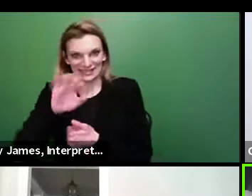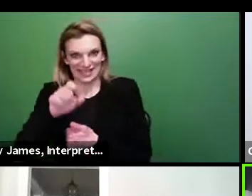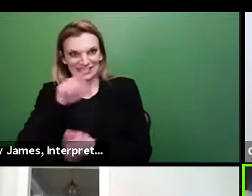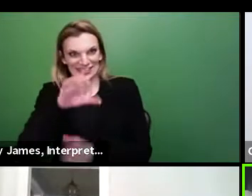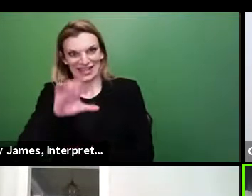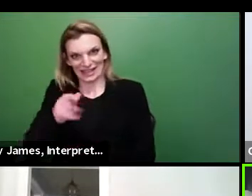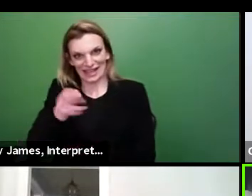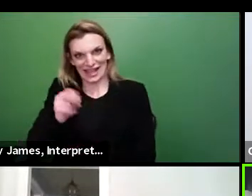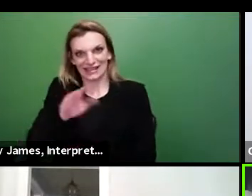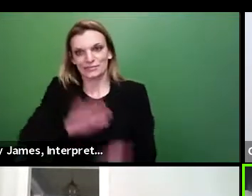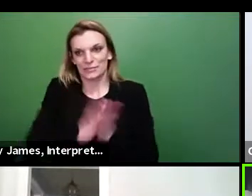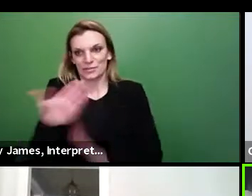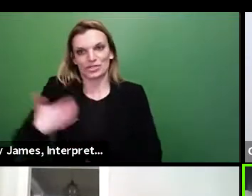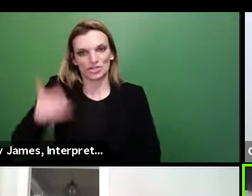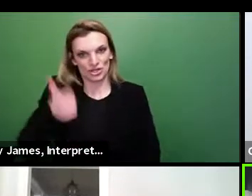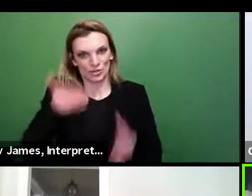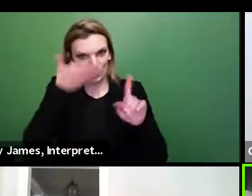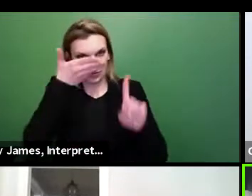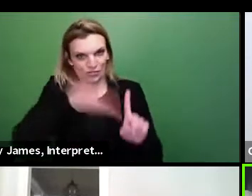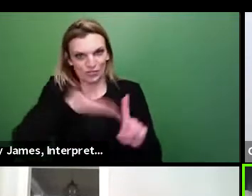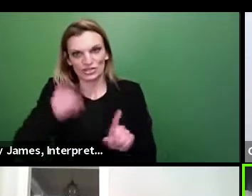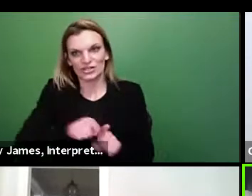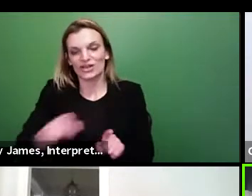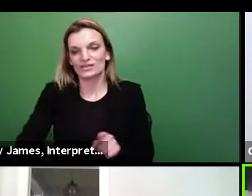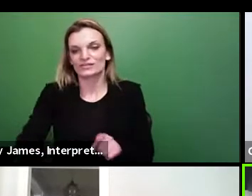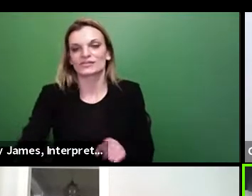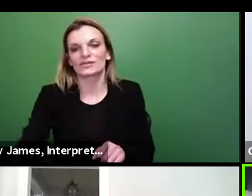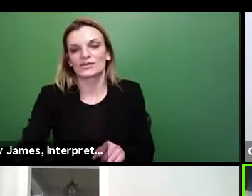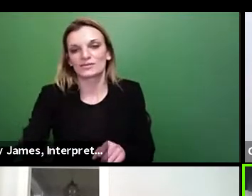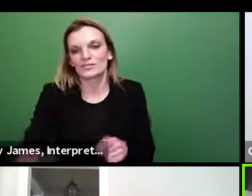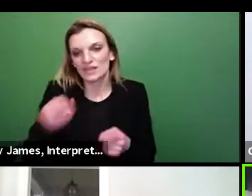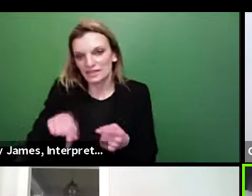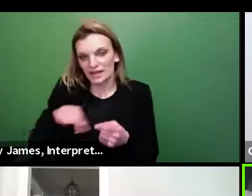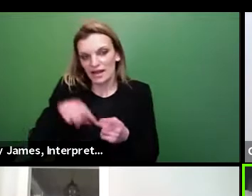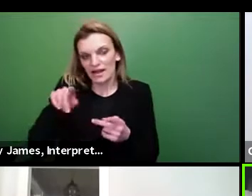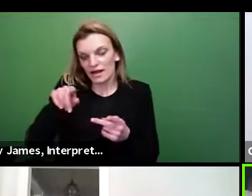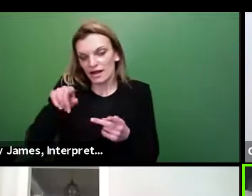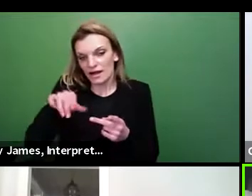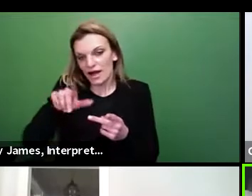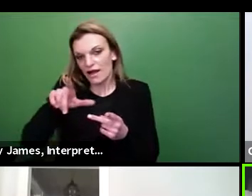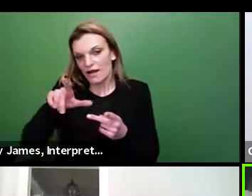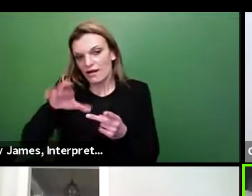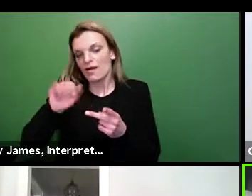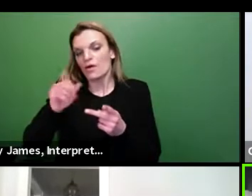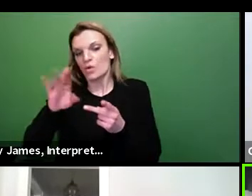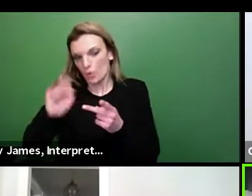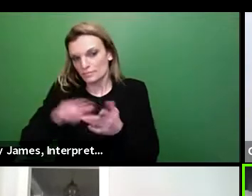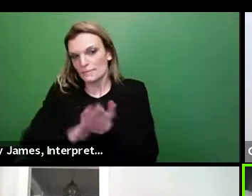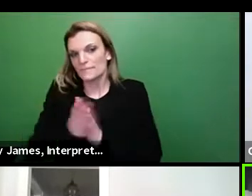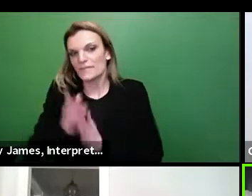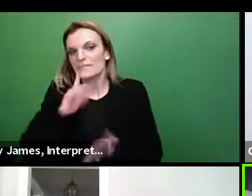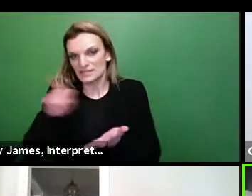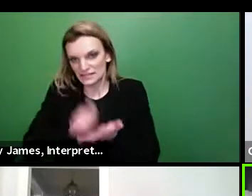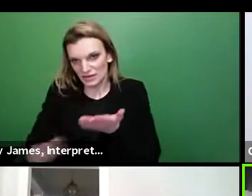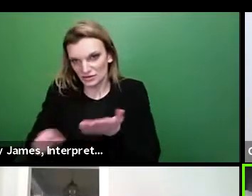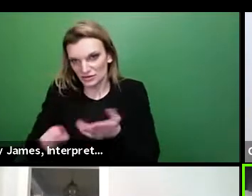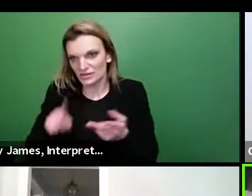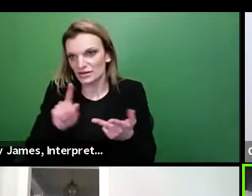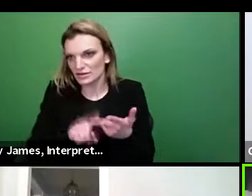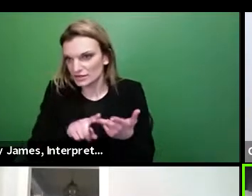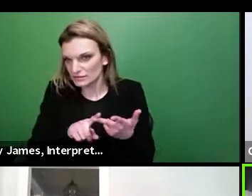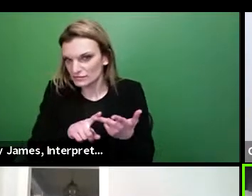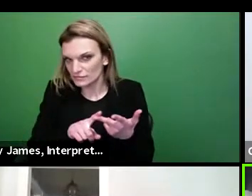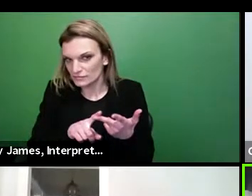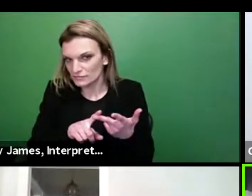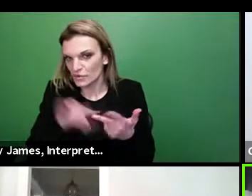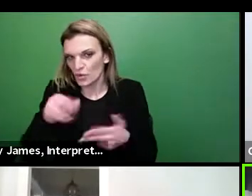chairperson, Zina Al Hassan as vice chairperson, and Ira Combs as secretary. Those are